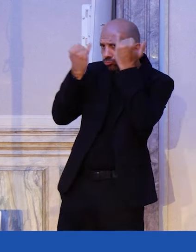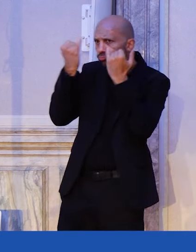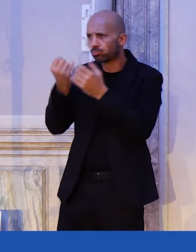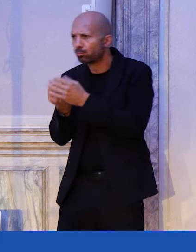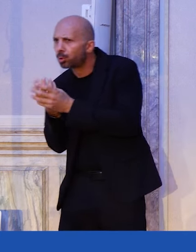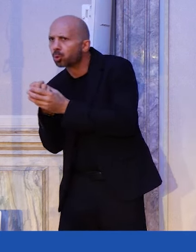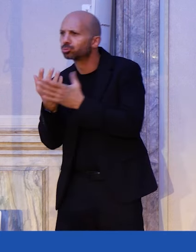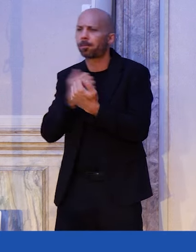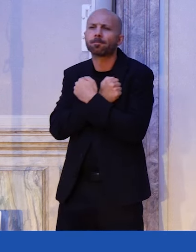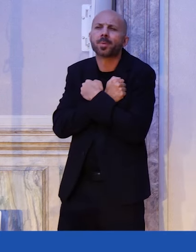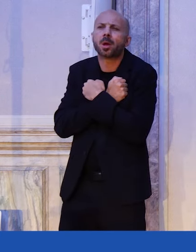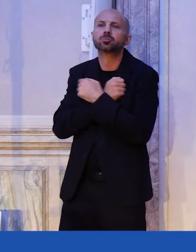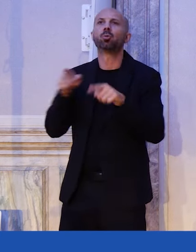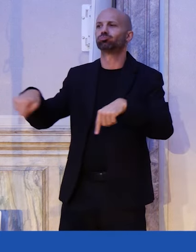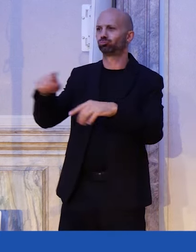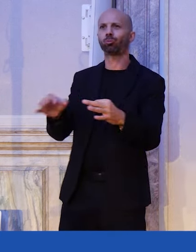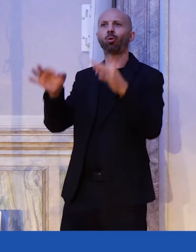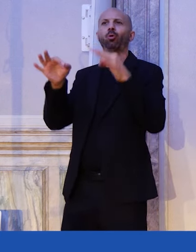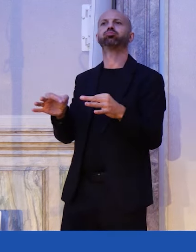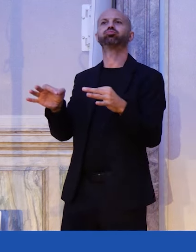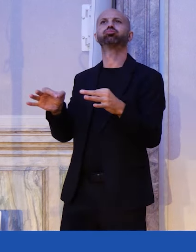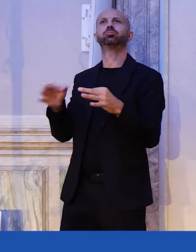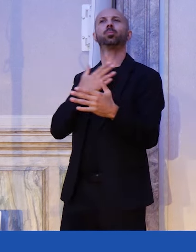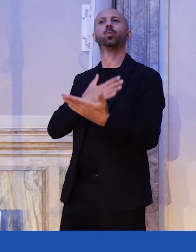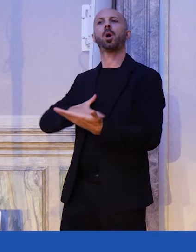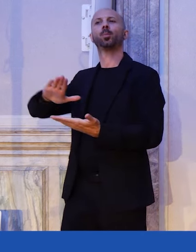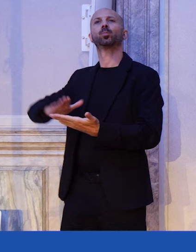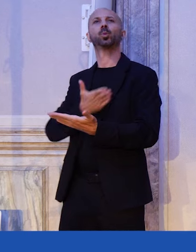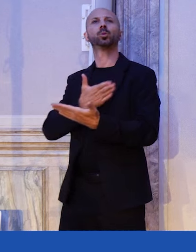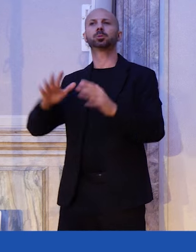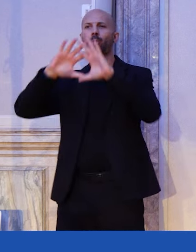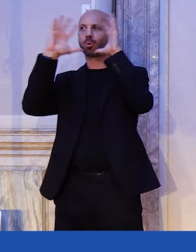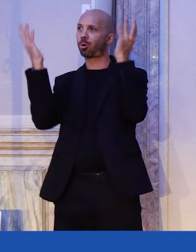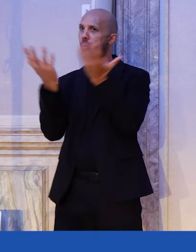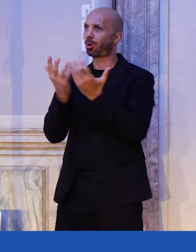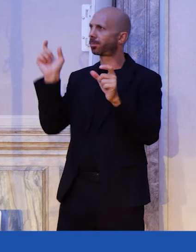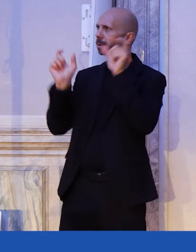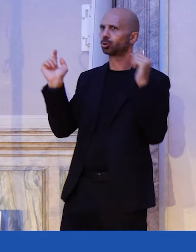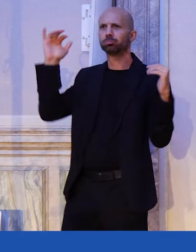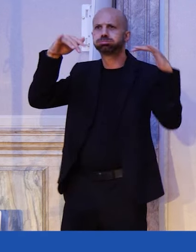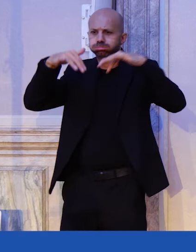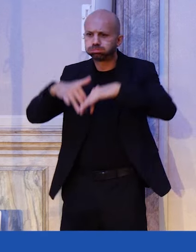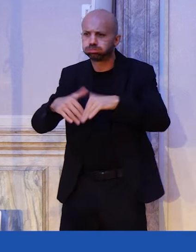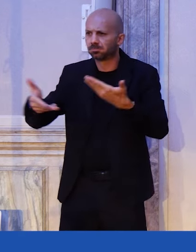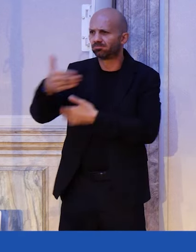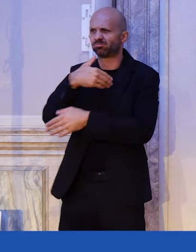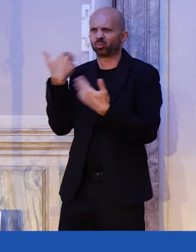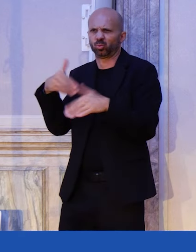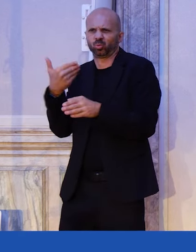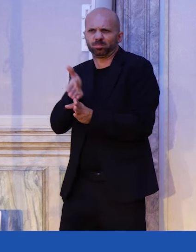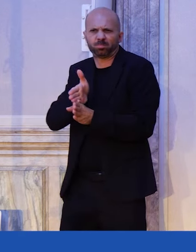precise their attitude towards composers from all over the world is characterized by professionalism